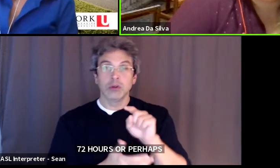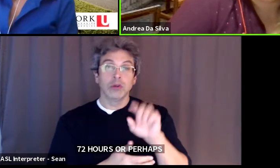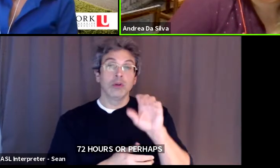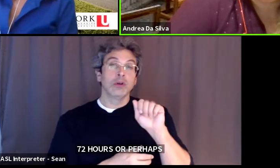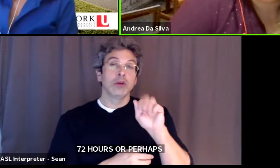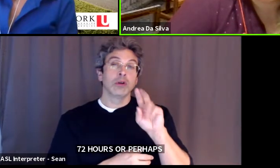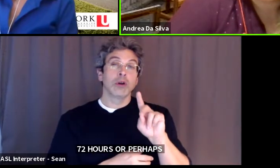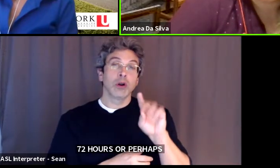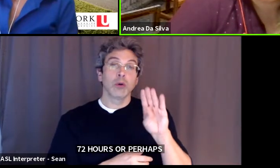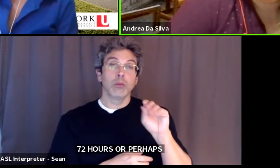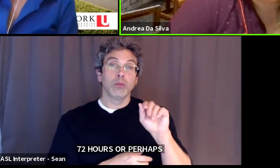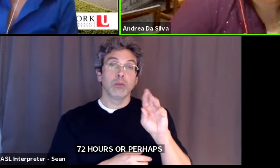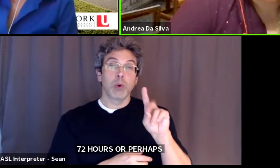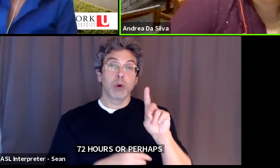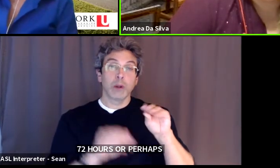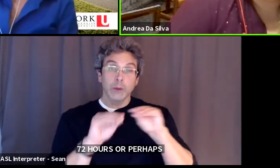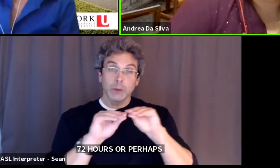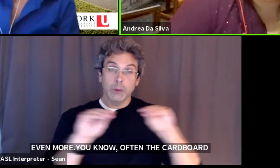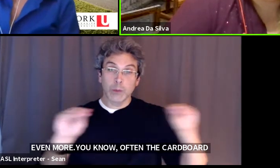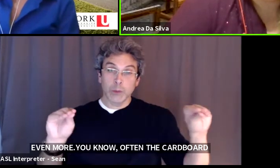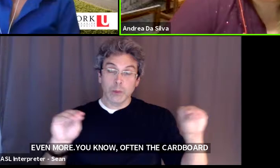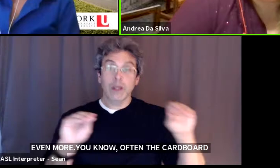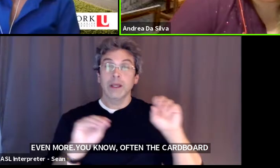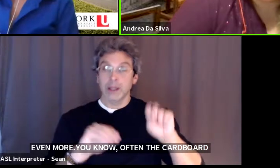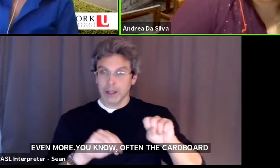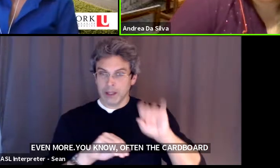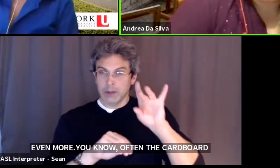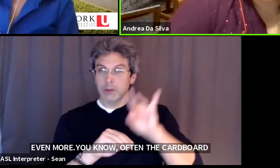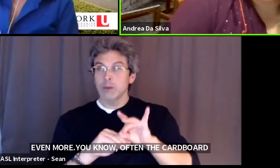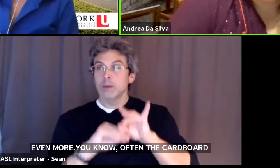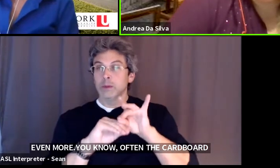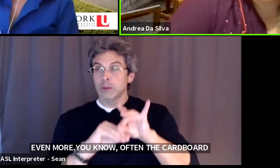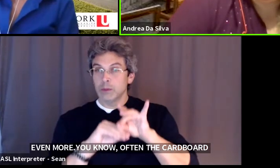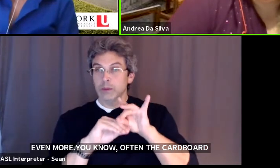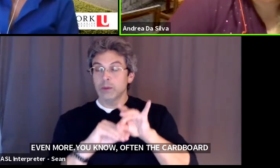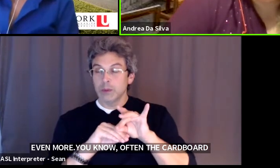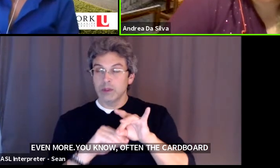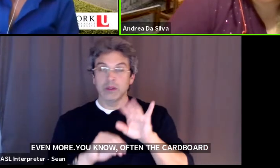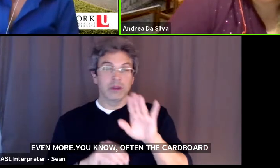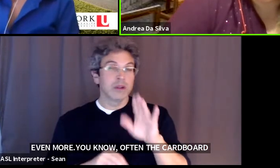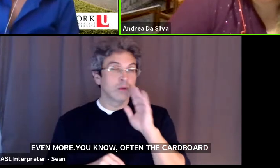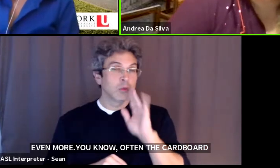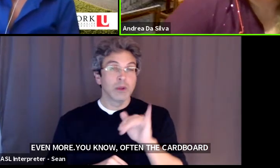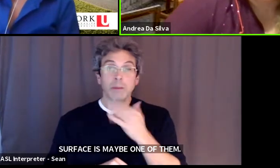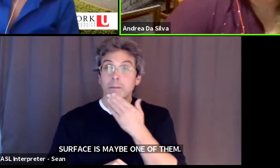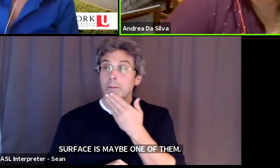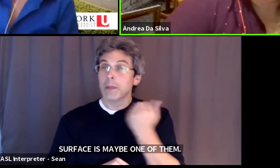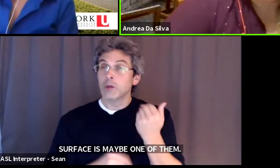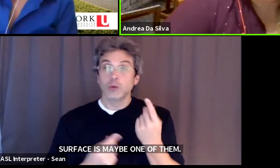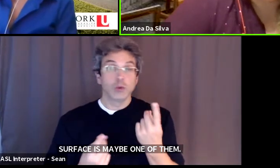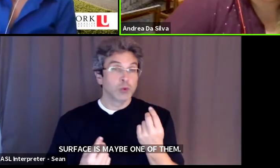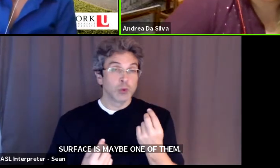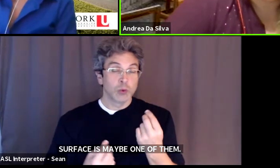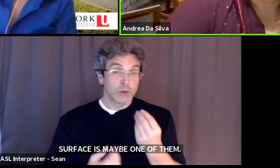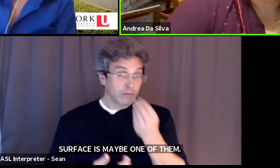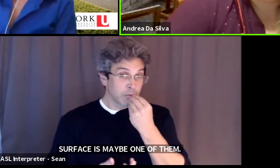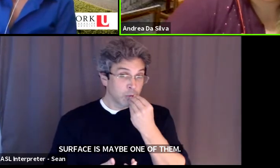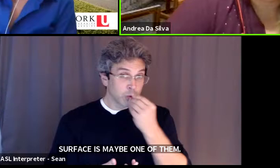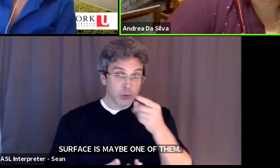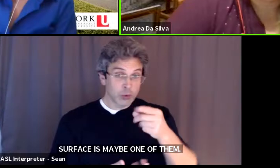is maybe one of them. So that's why the best way, you just unpackage your